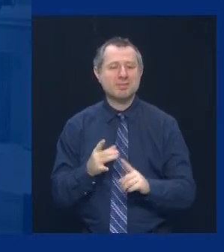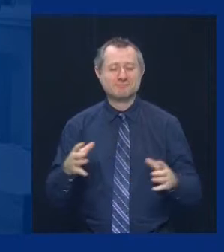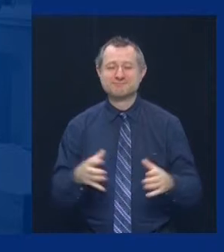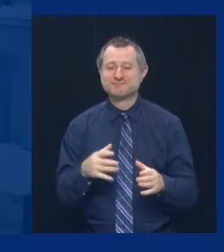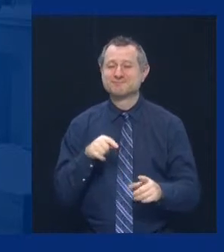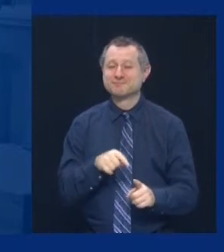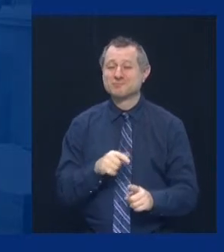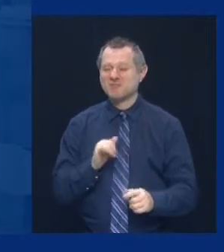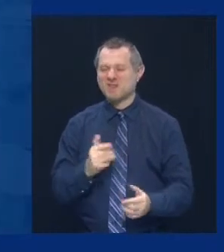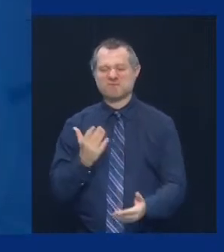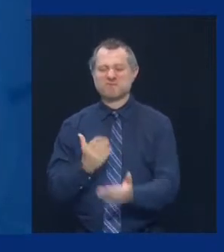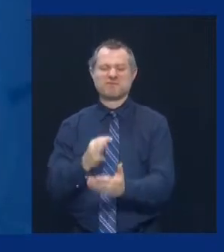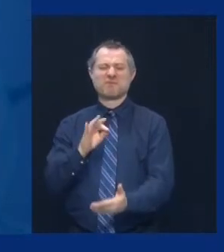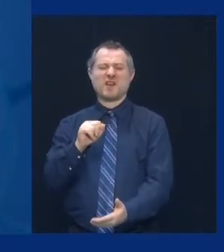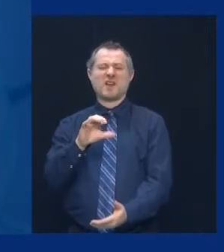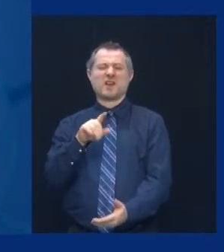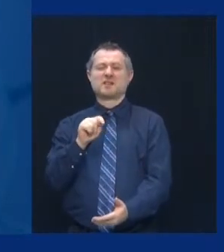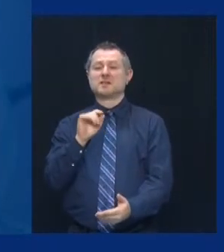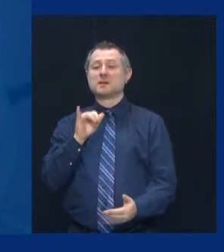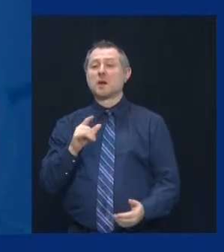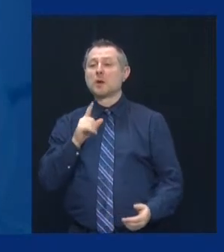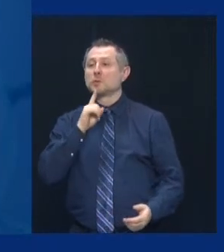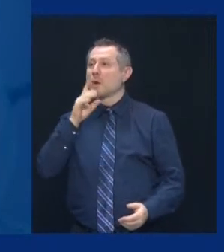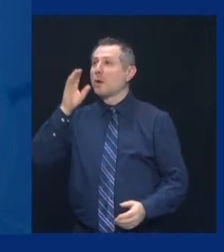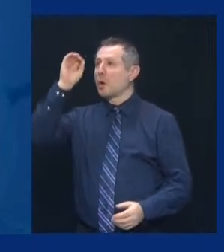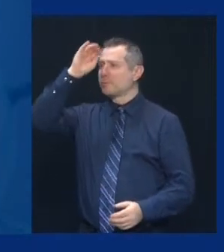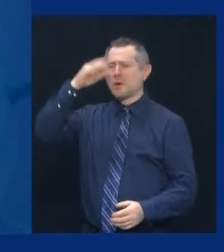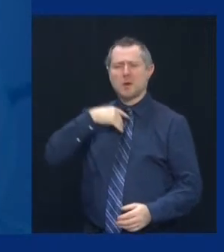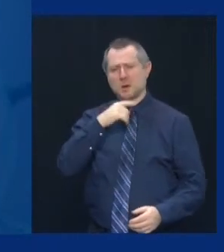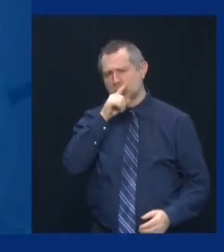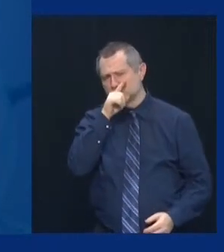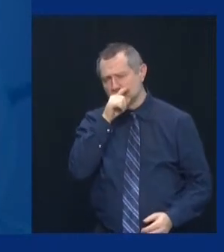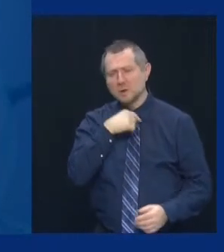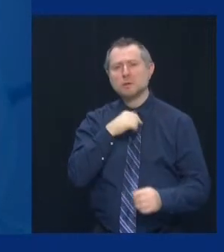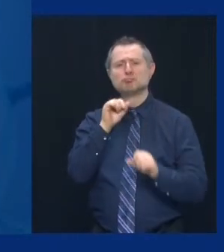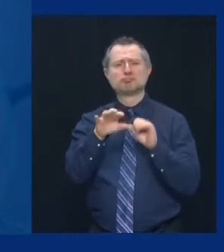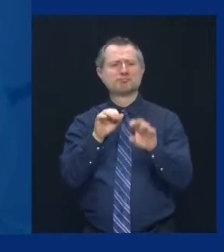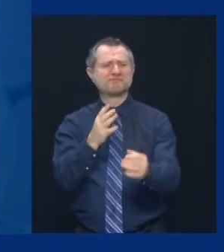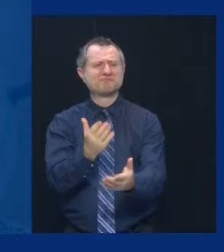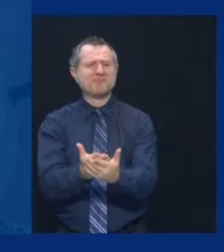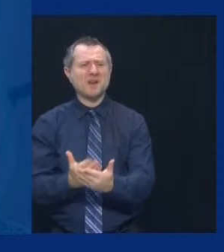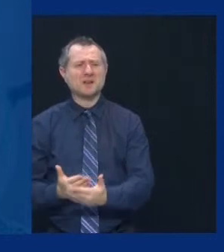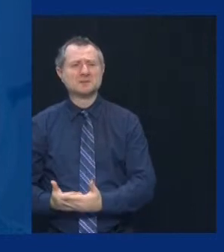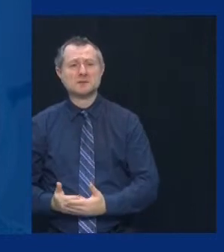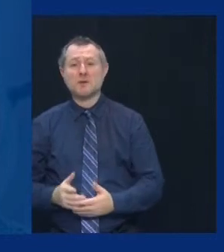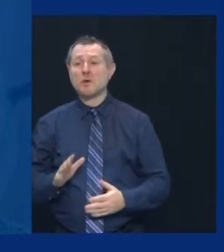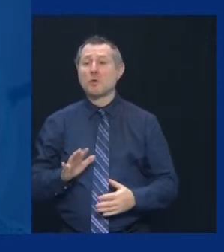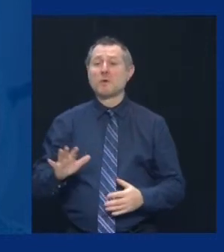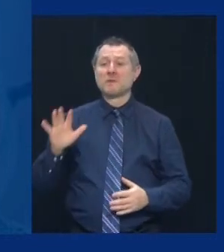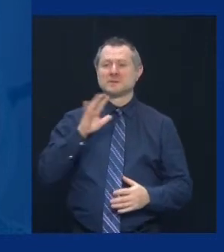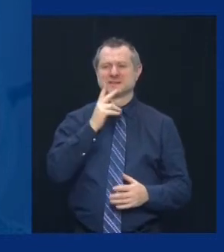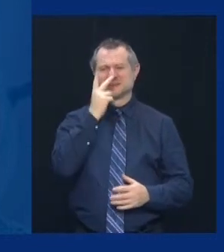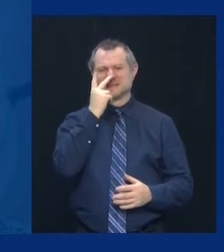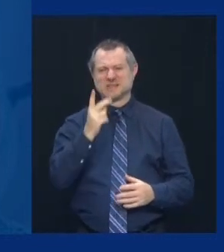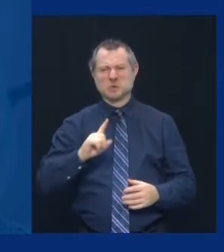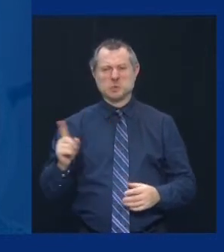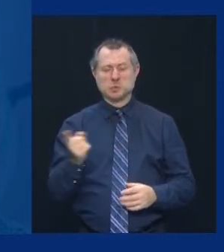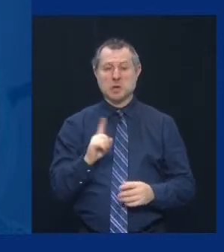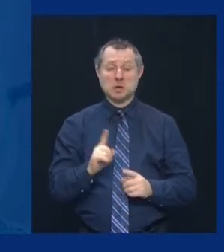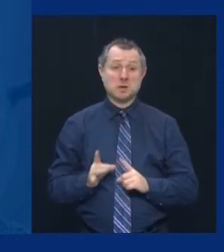not opinion. Fact. You see statewide where the positivity